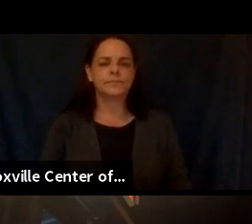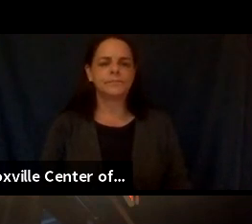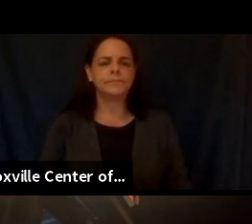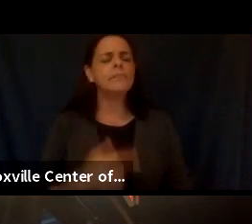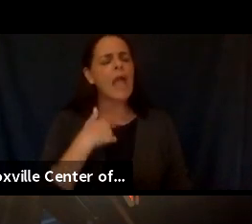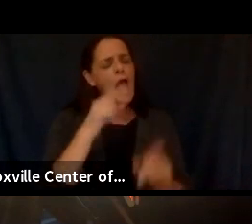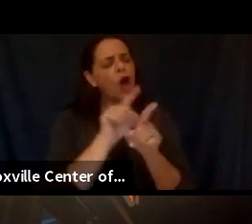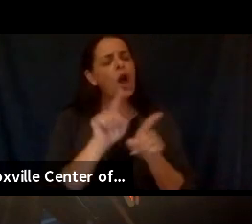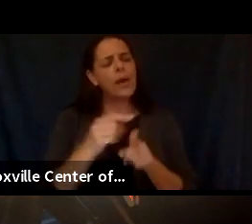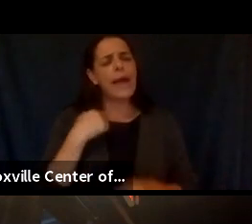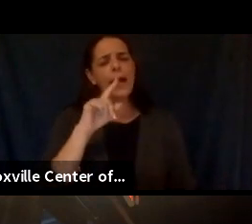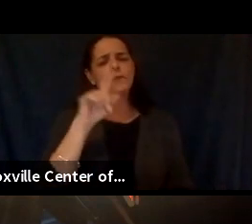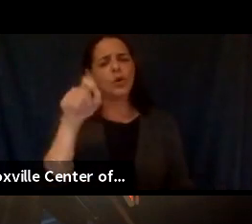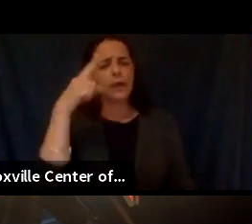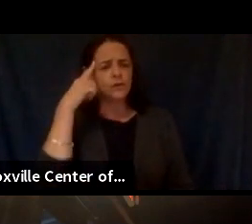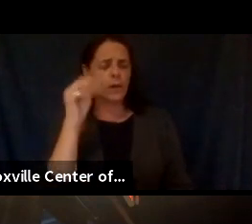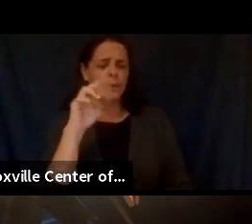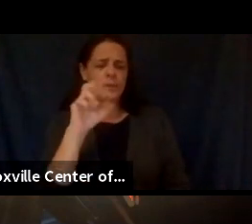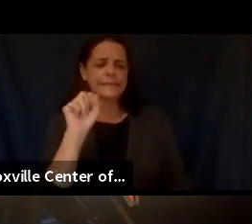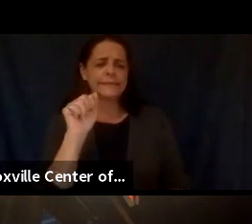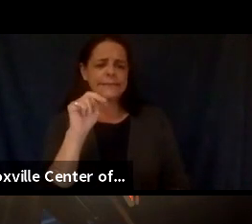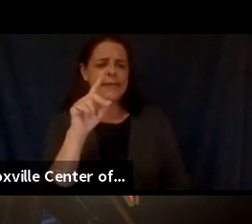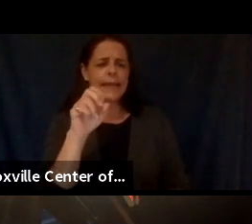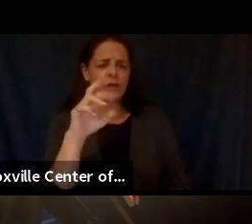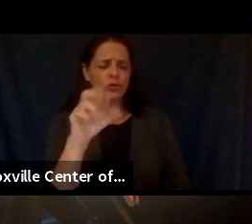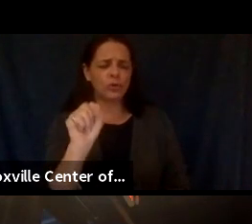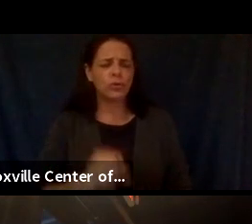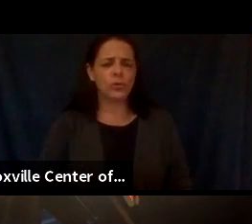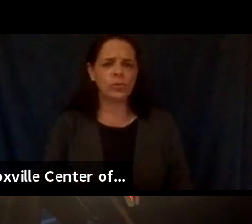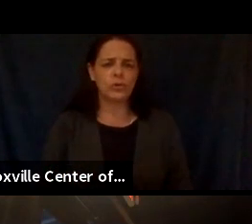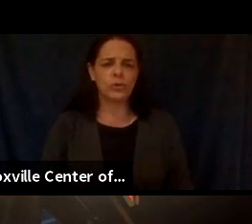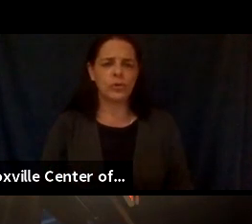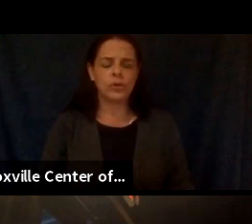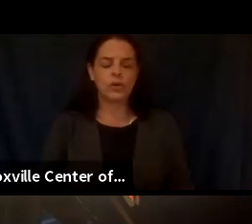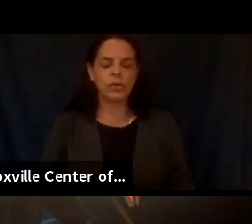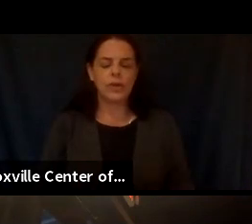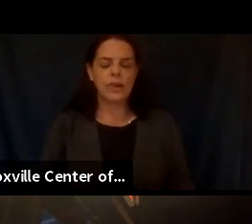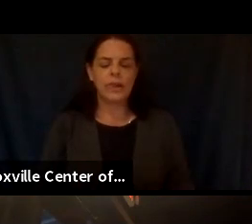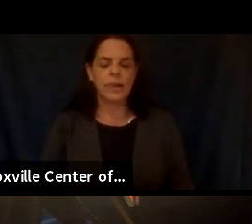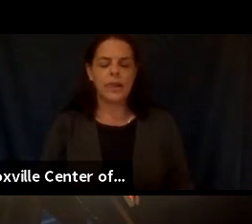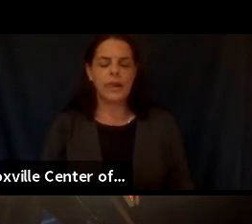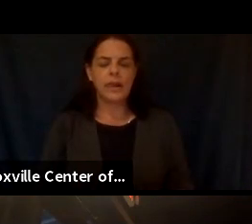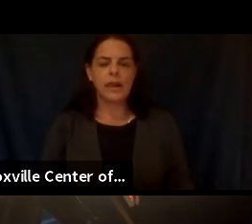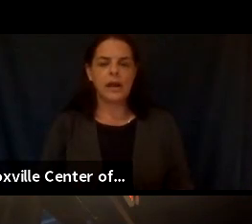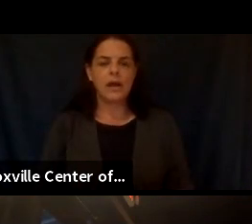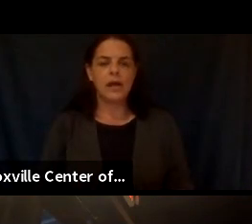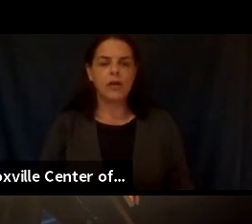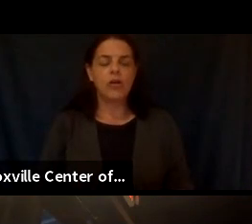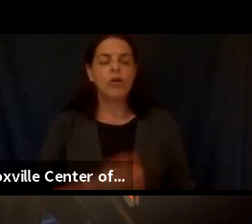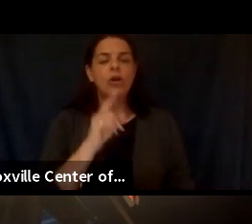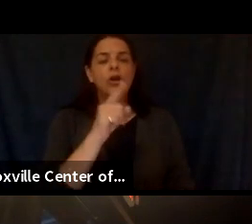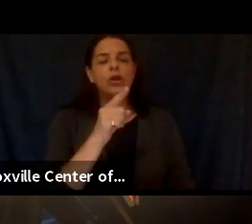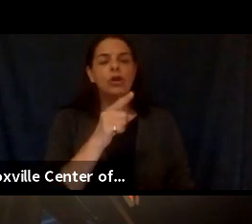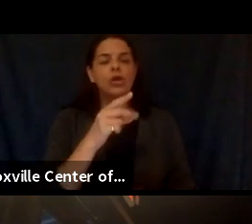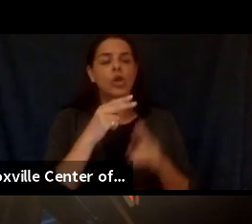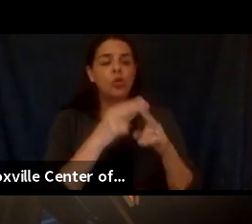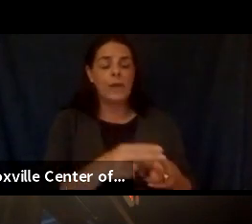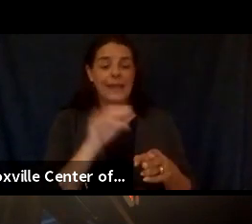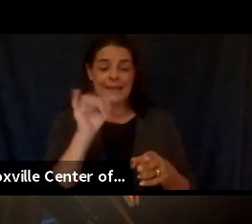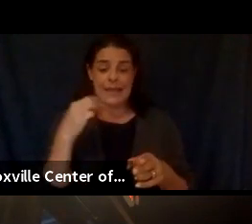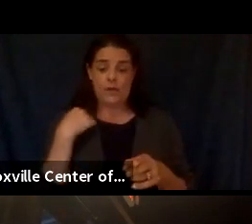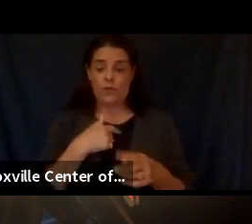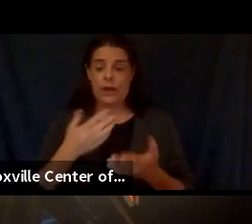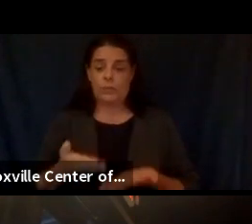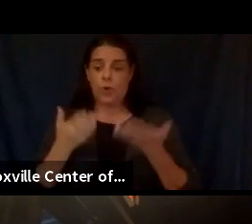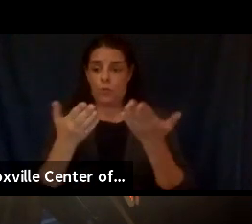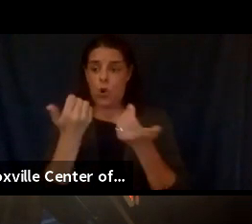I also have a question for Mr. Sanders. You mentioned if we propose anything that would in any way infringe